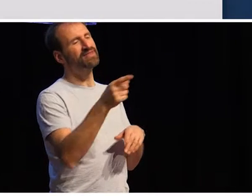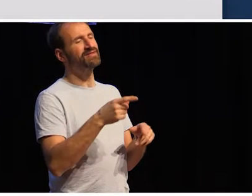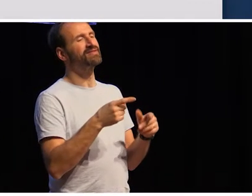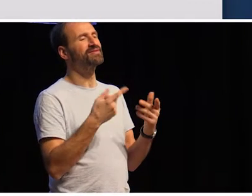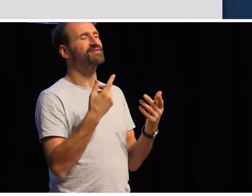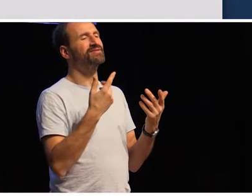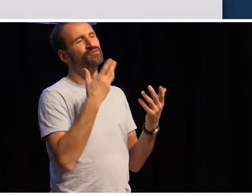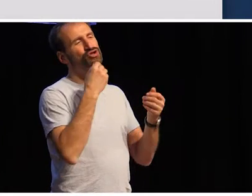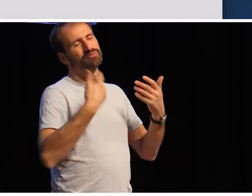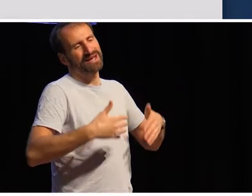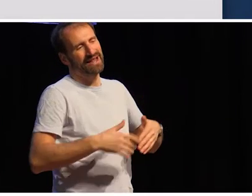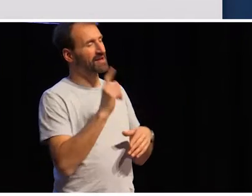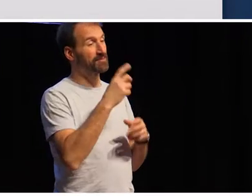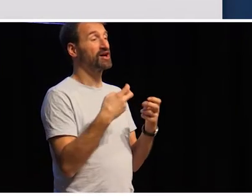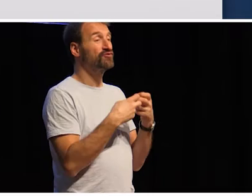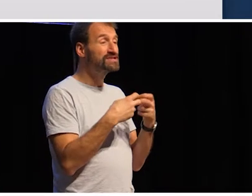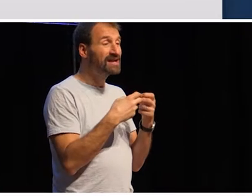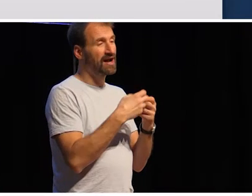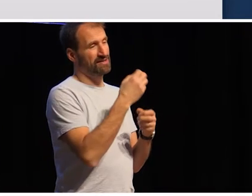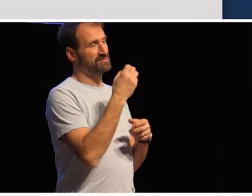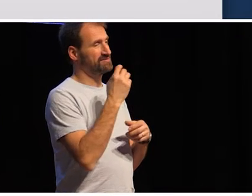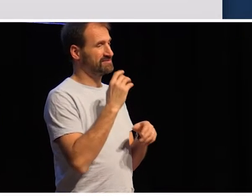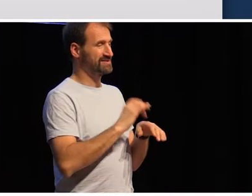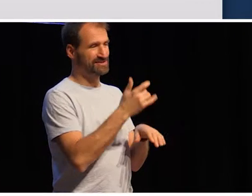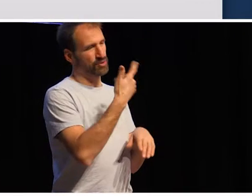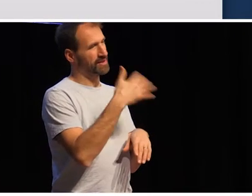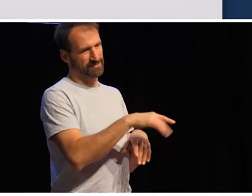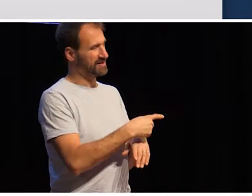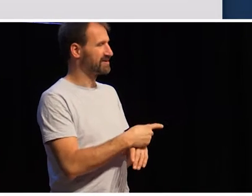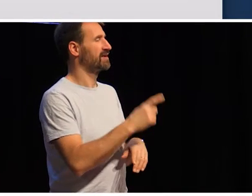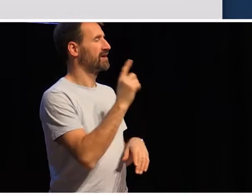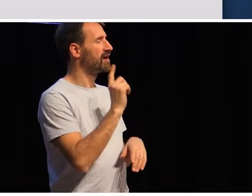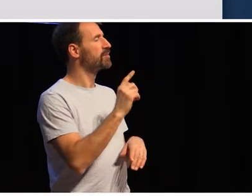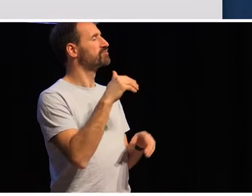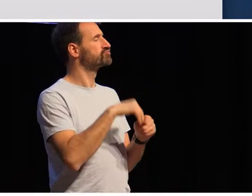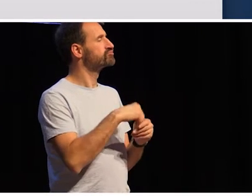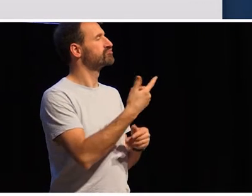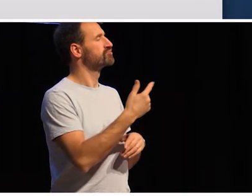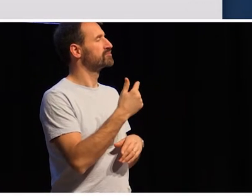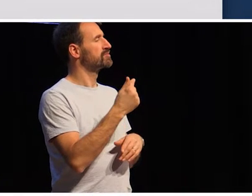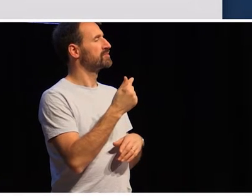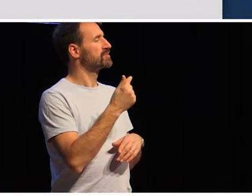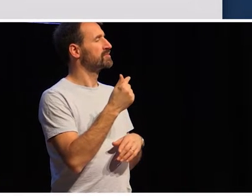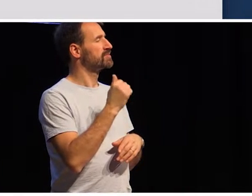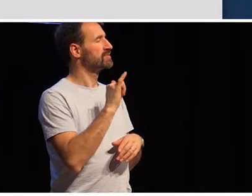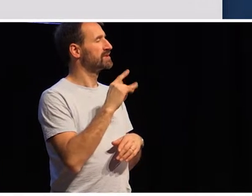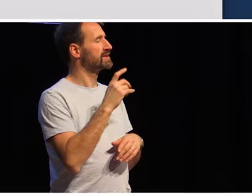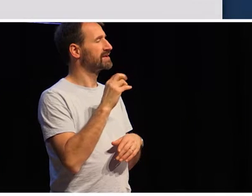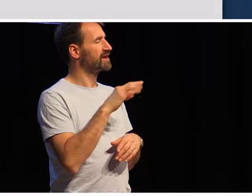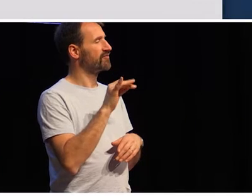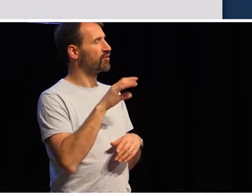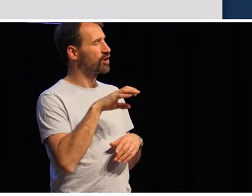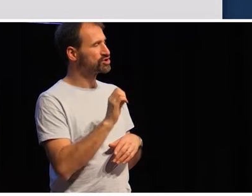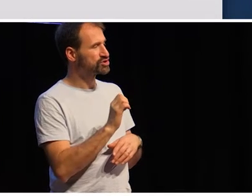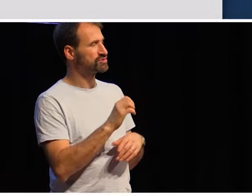sensors yet. And there are a couple of Tinkerforge sensors, like ambient light sensor, humidity sensor,